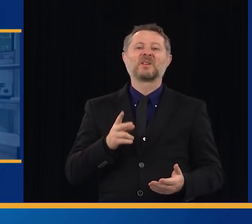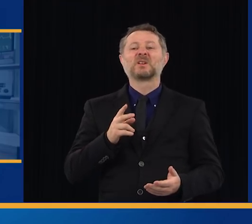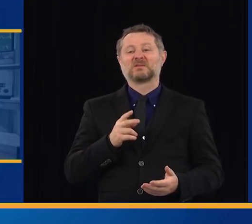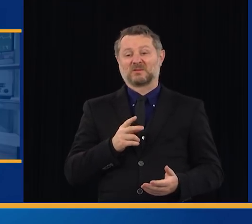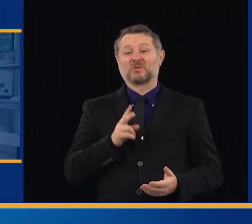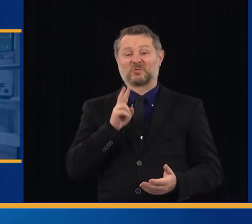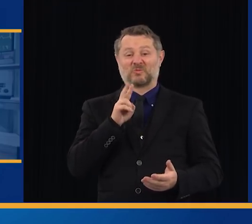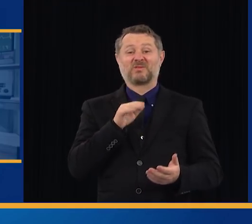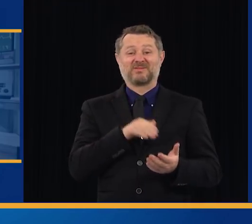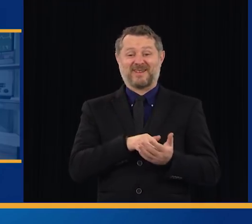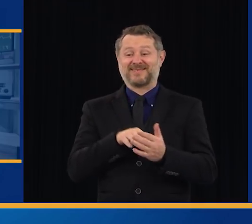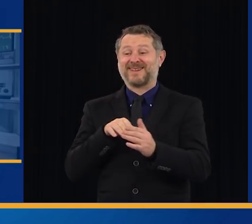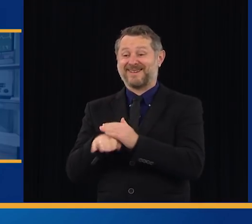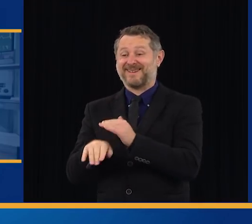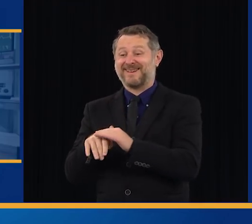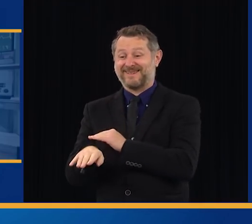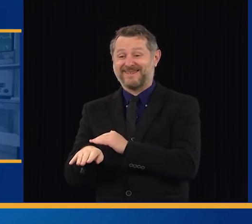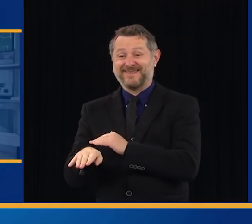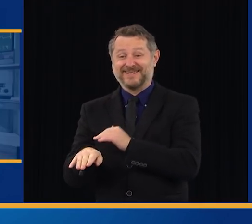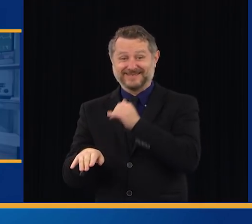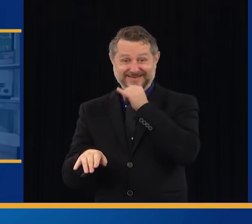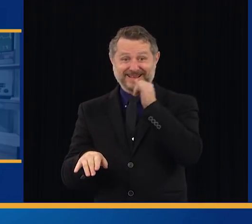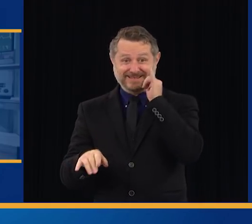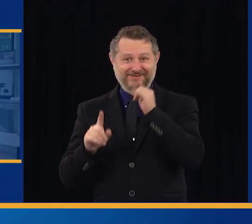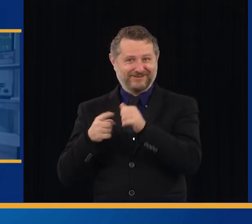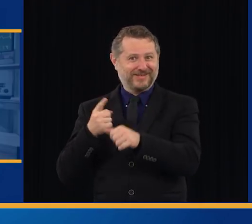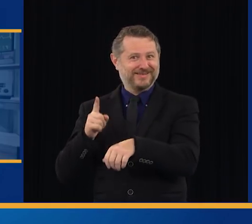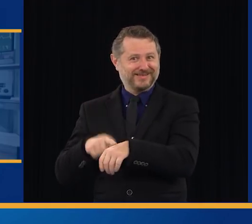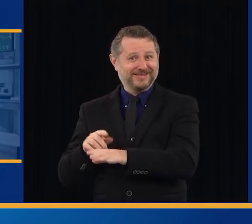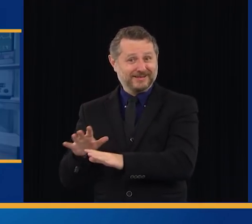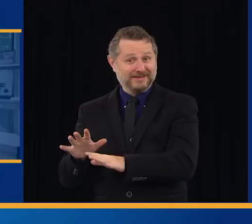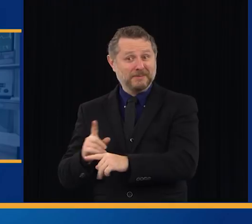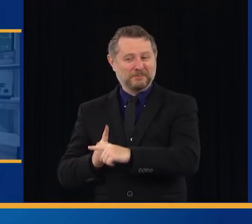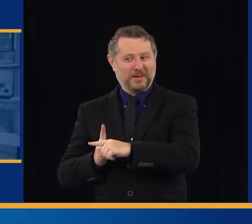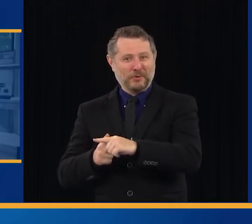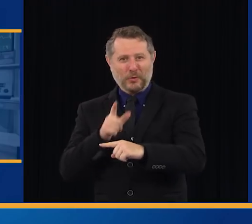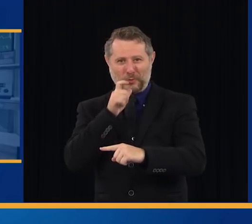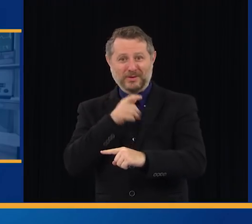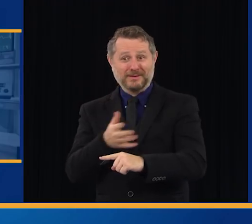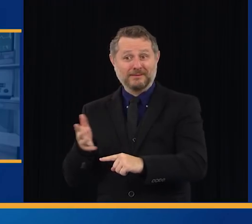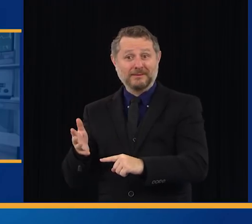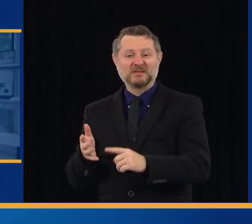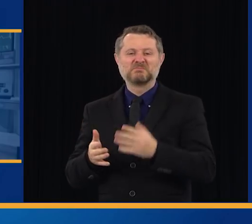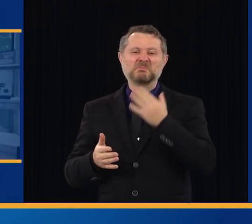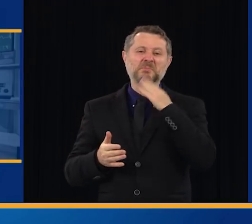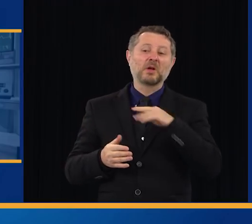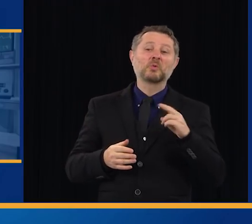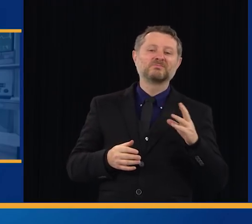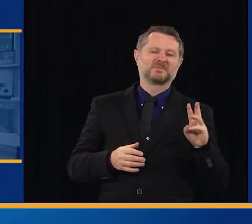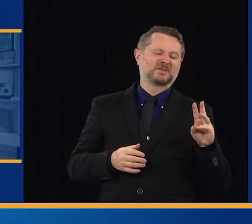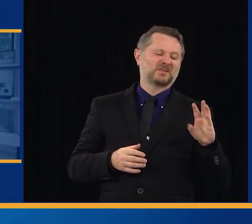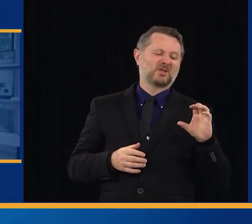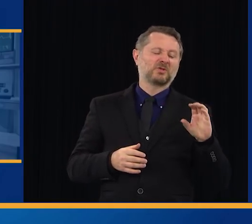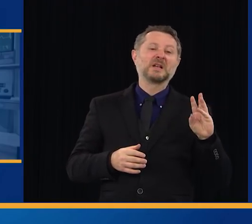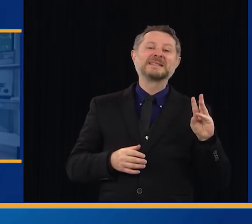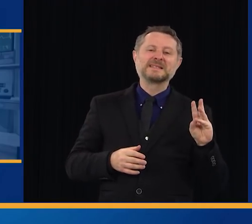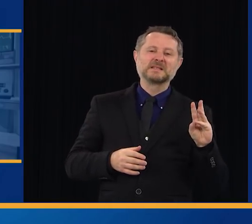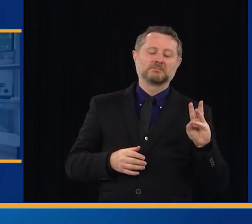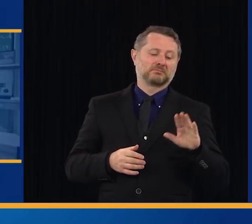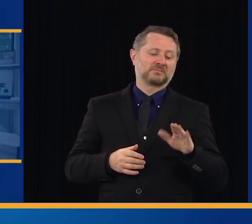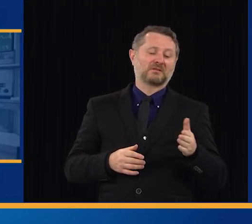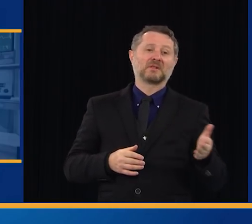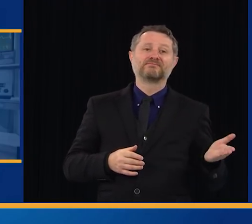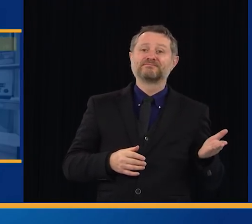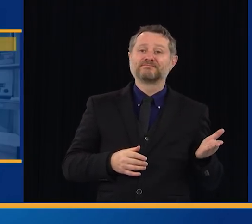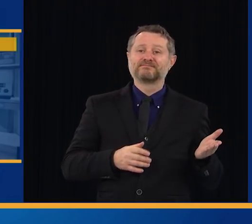hospital yesterday for the first time with the disease, and the worst news is 600 people died yesterday from